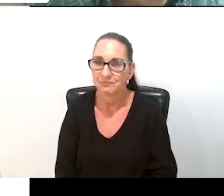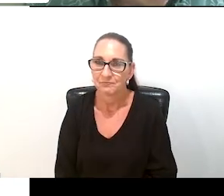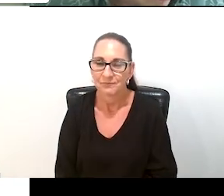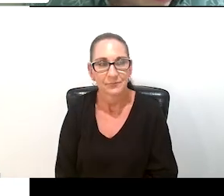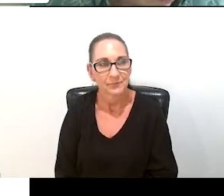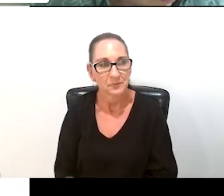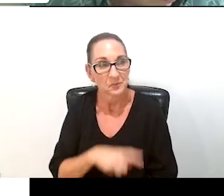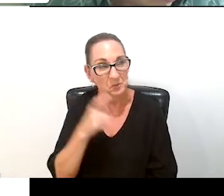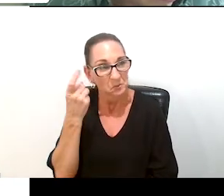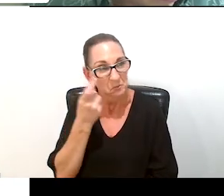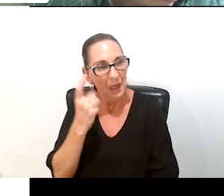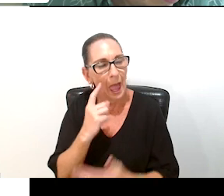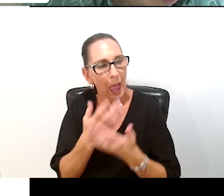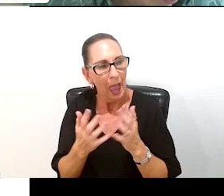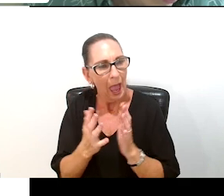How